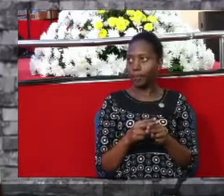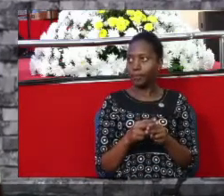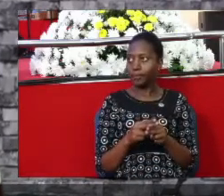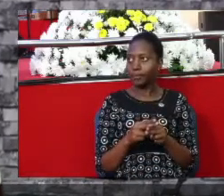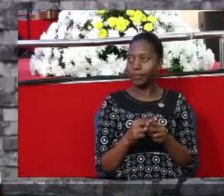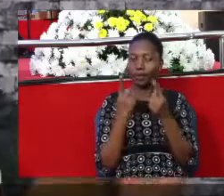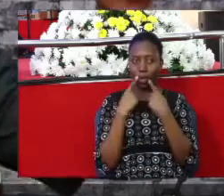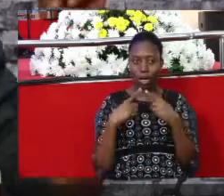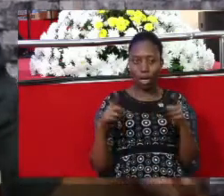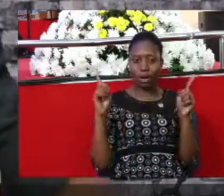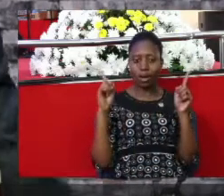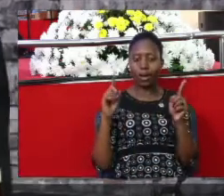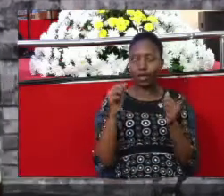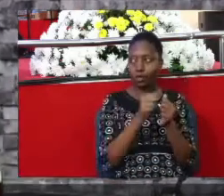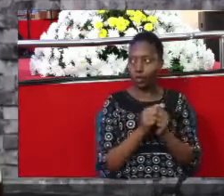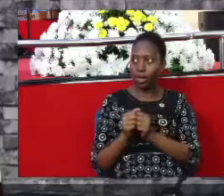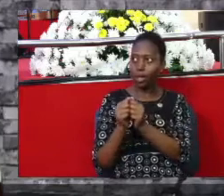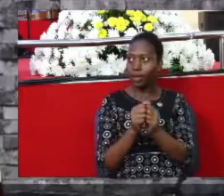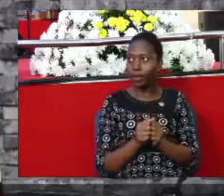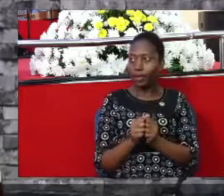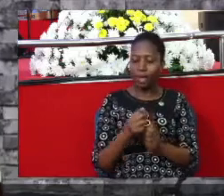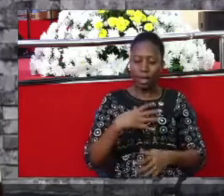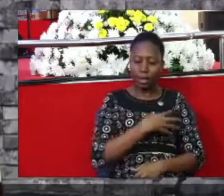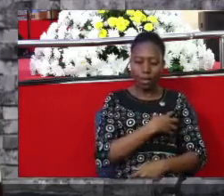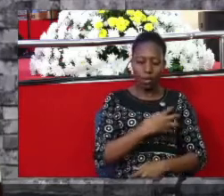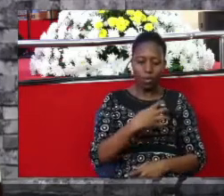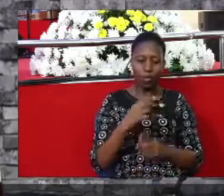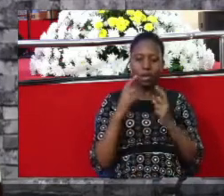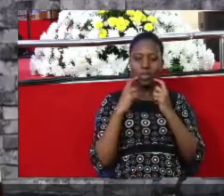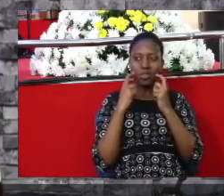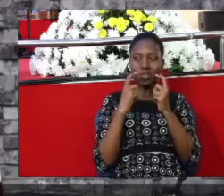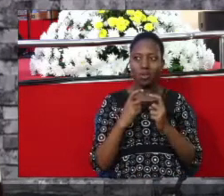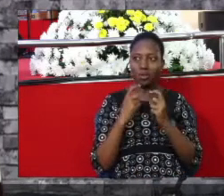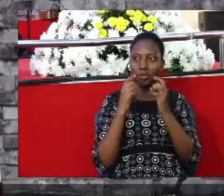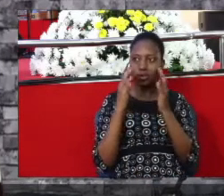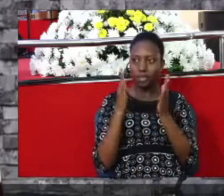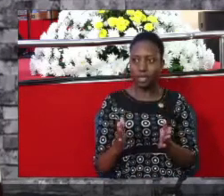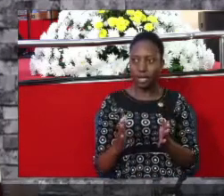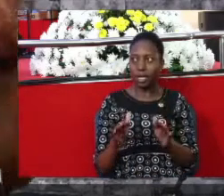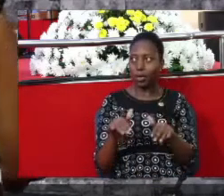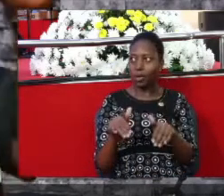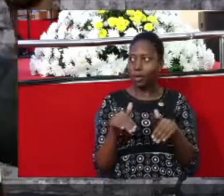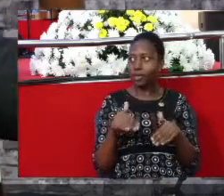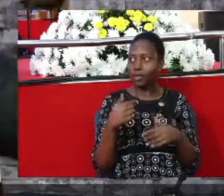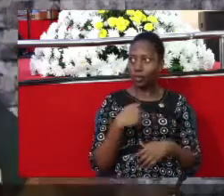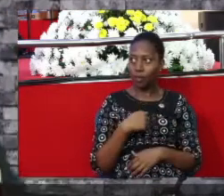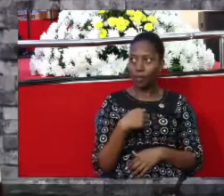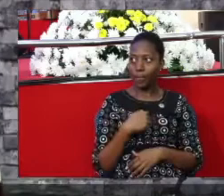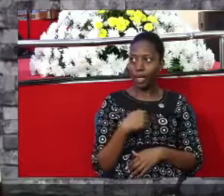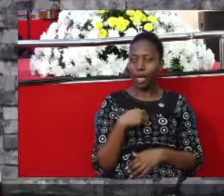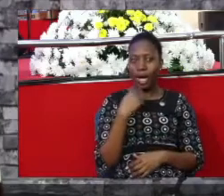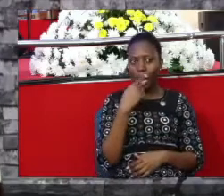declare together, the wealth of sinners is waiting for me. And whoever is holding my